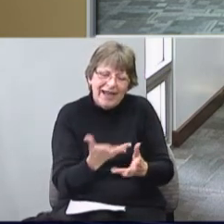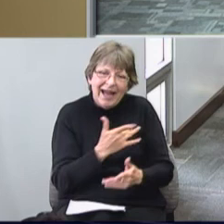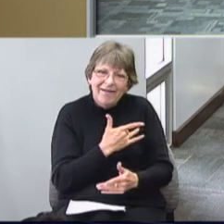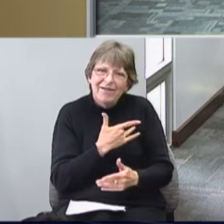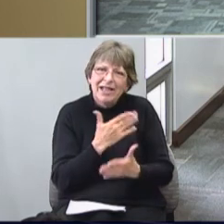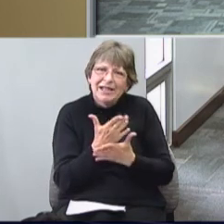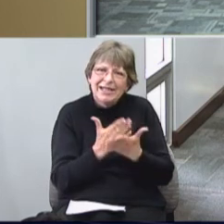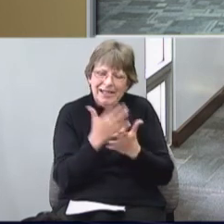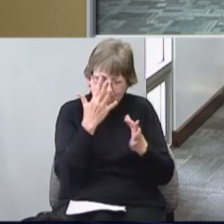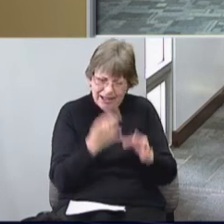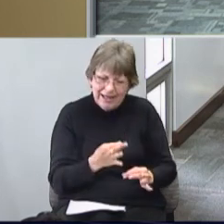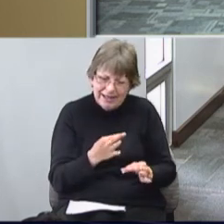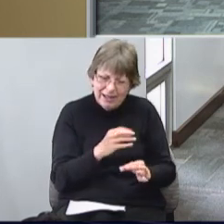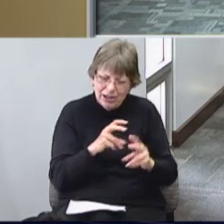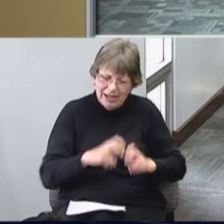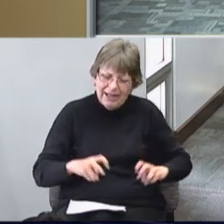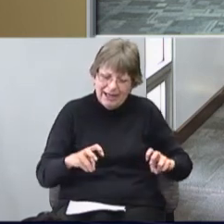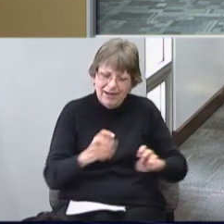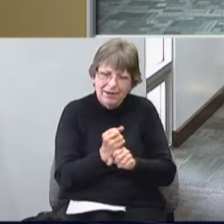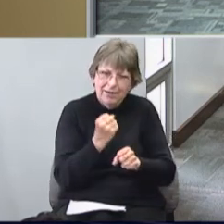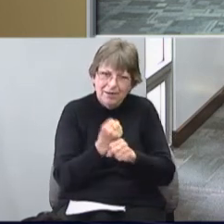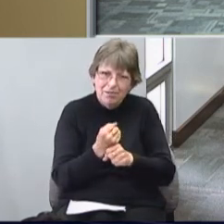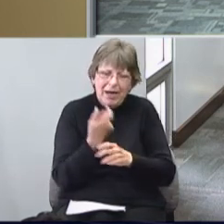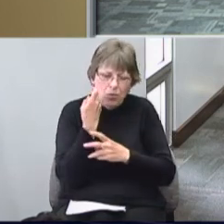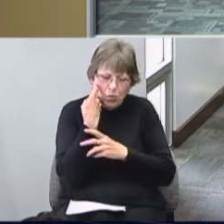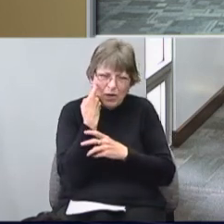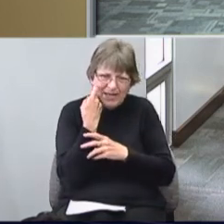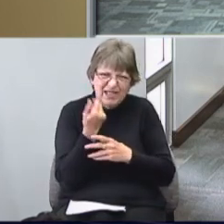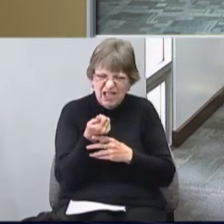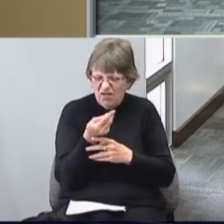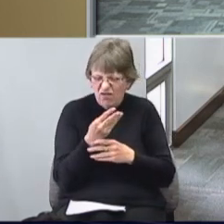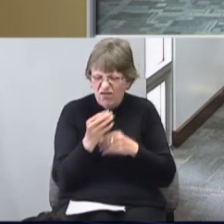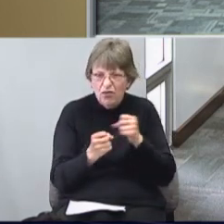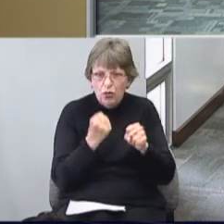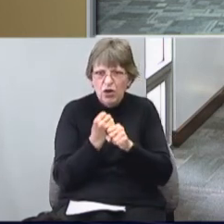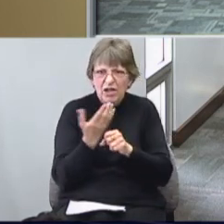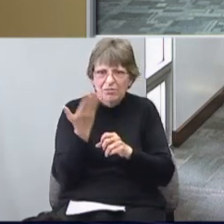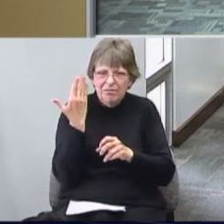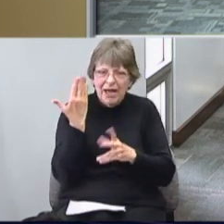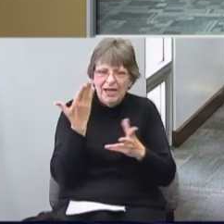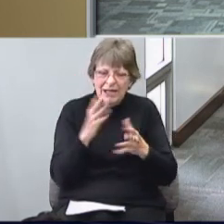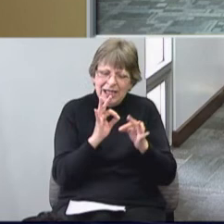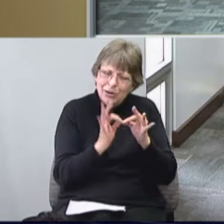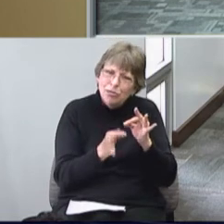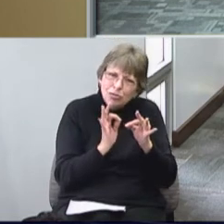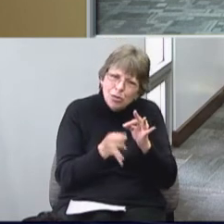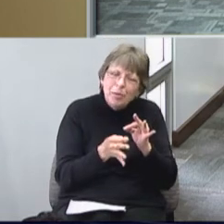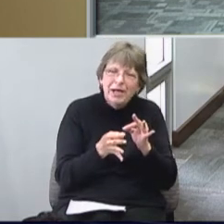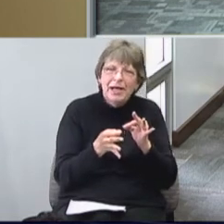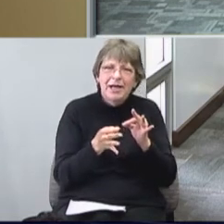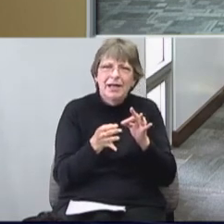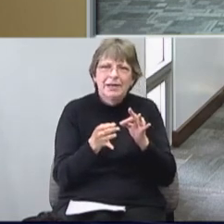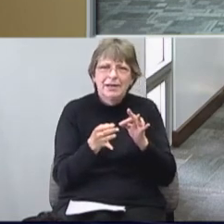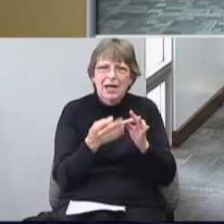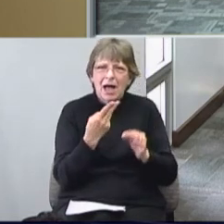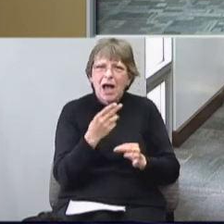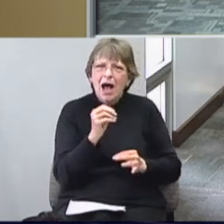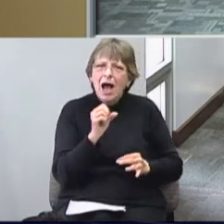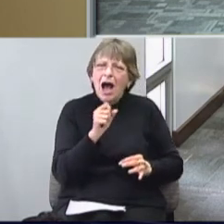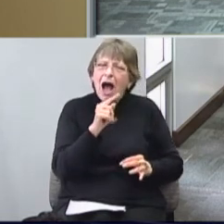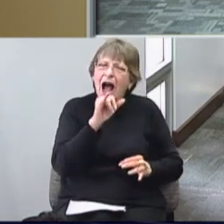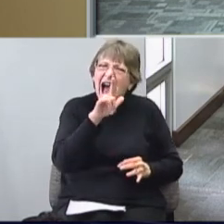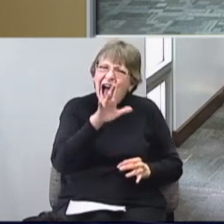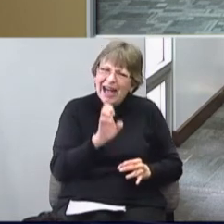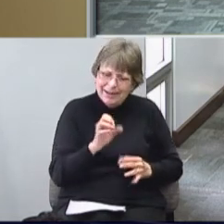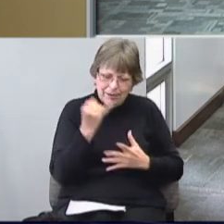some of the decisions the council has made in the past few years have been interpreted as somewhat hostile toward